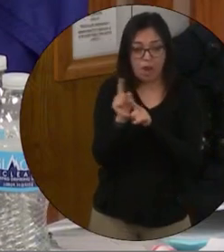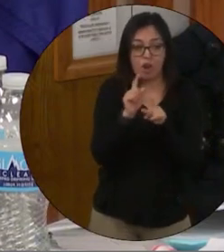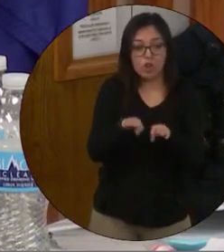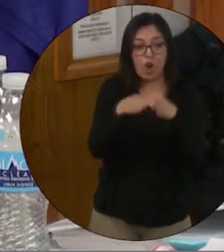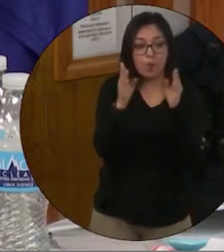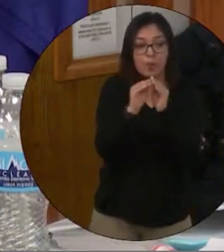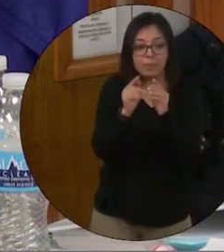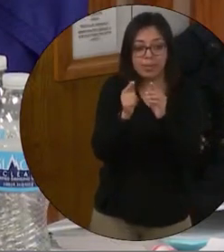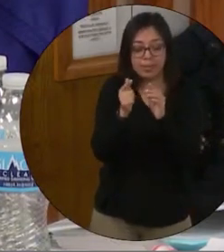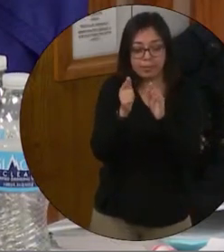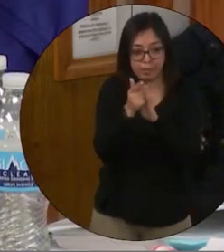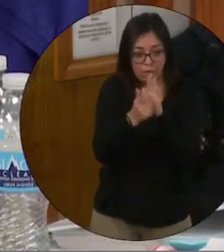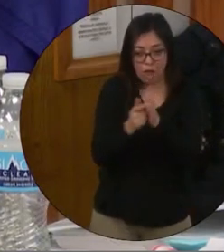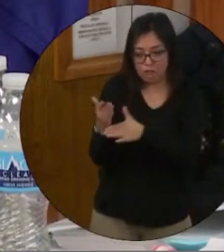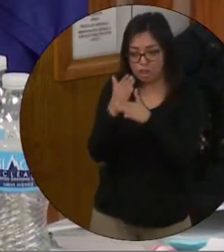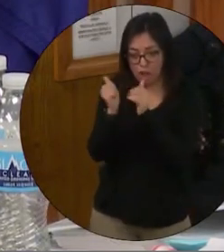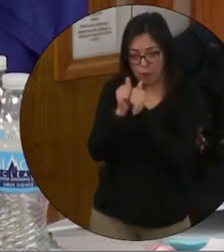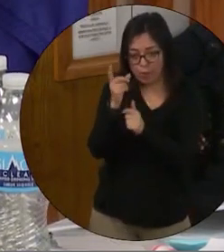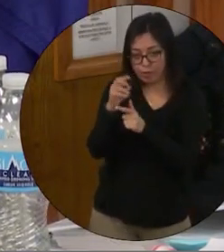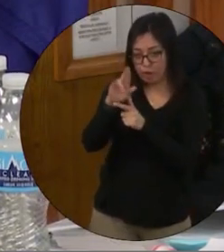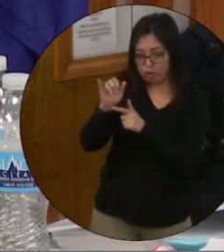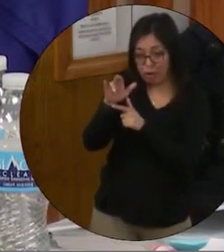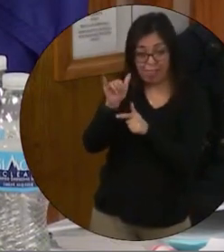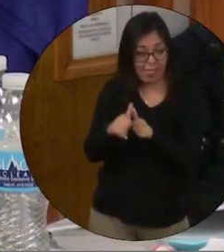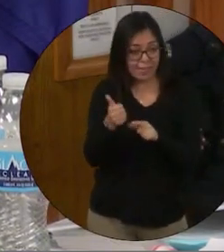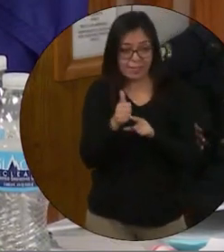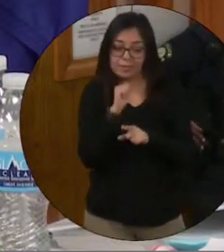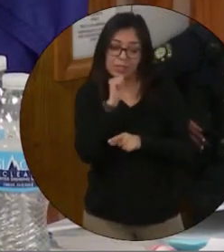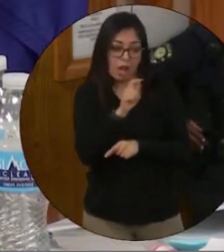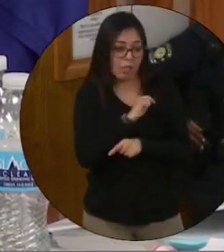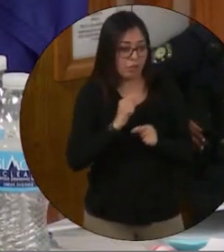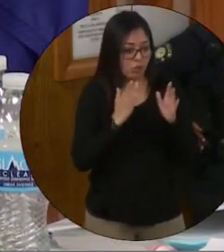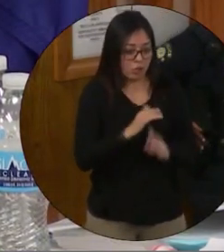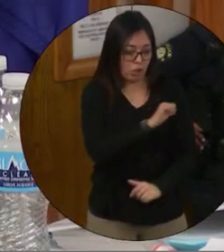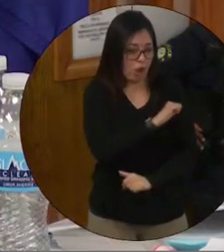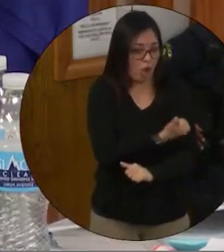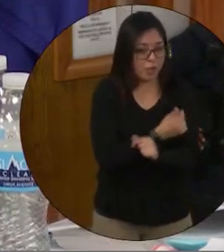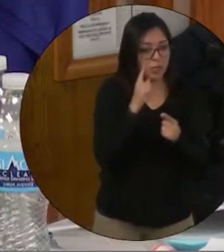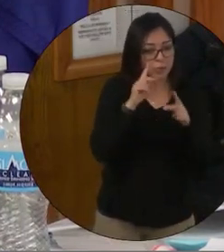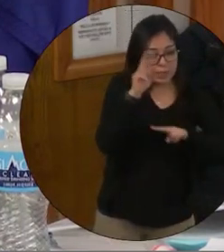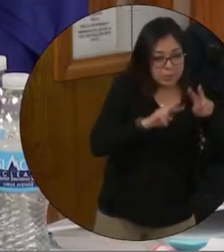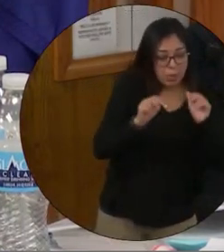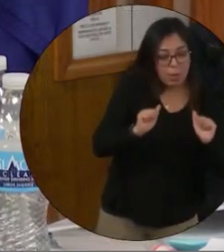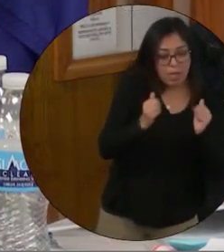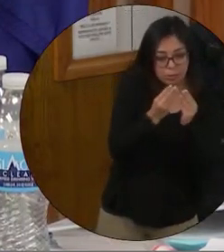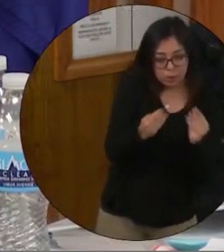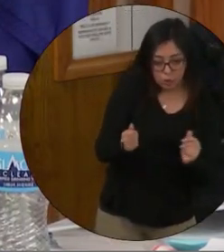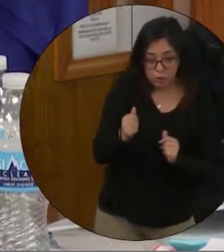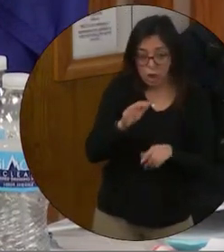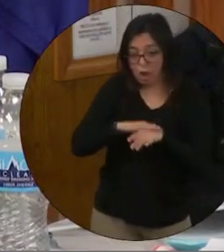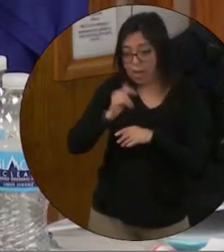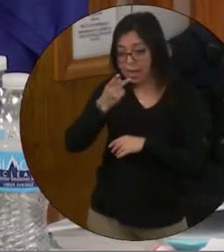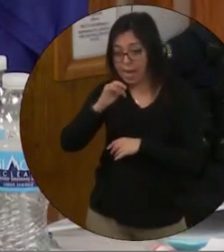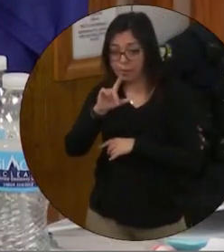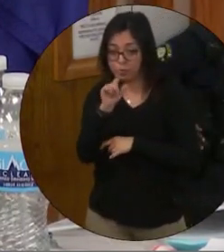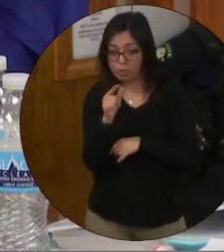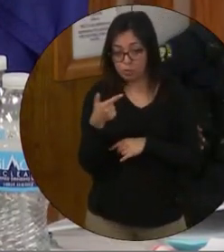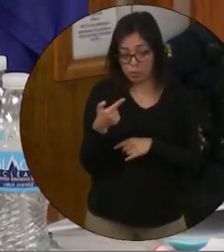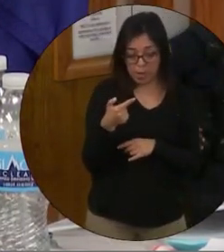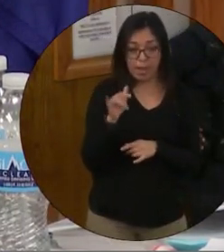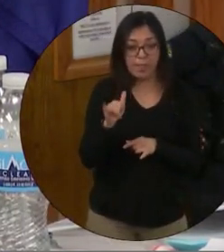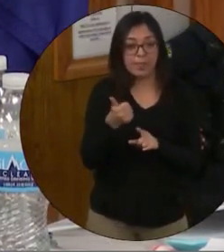laws and shared with Dr. Jara. This was not what the trustees had authorized, which was to explore possible solutions. On April 20th,